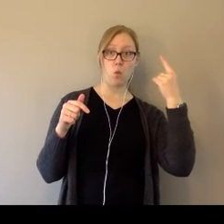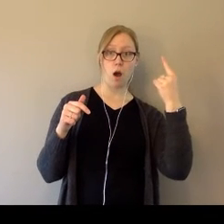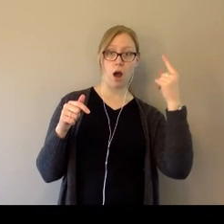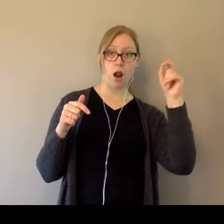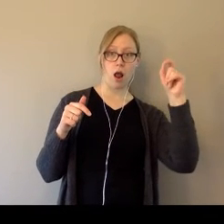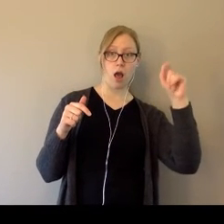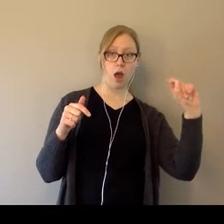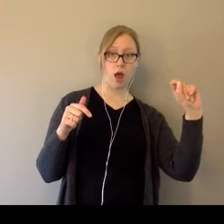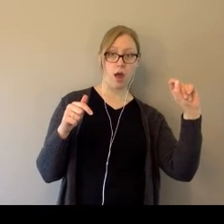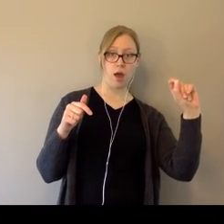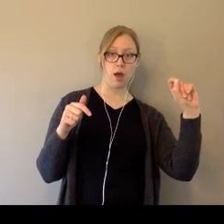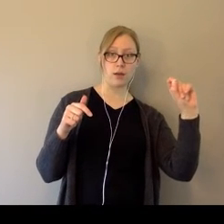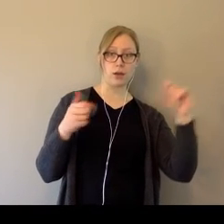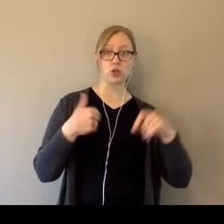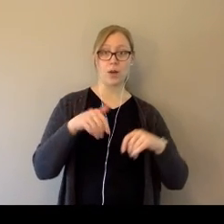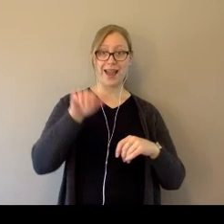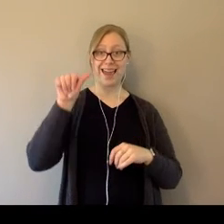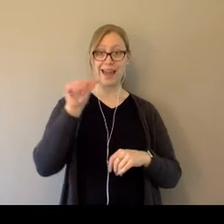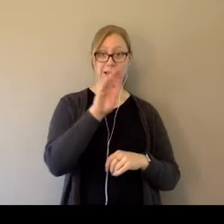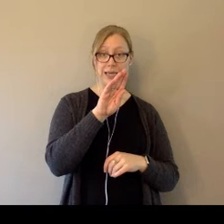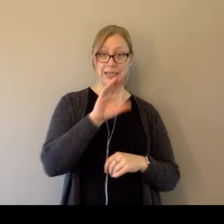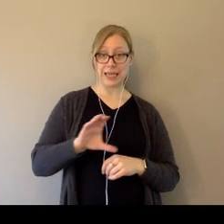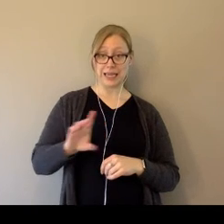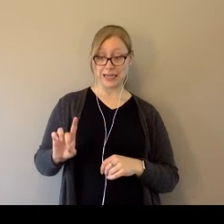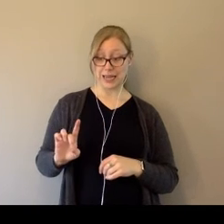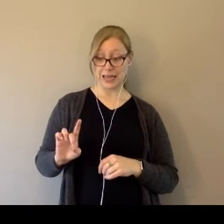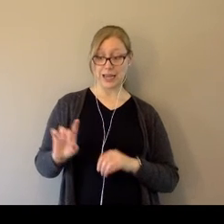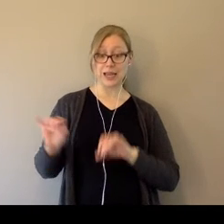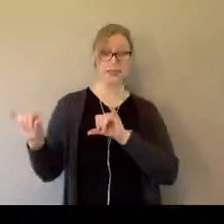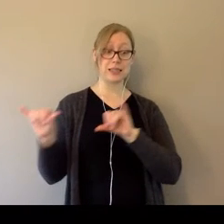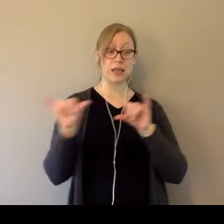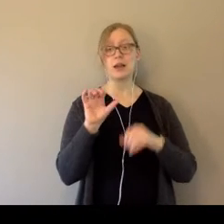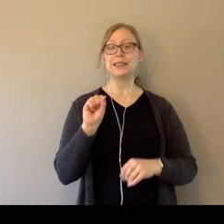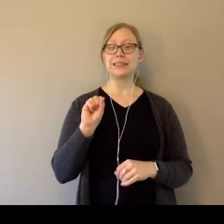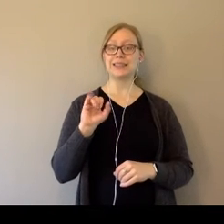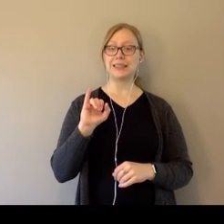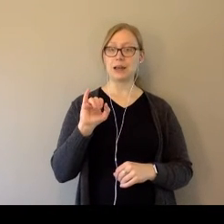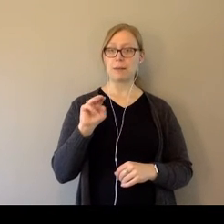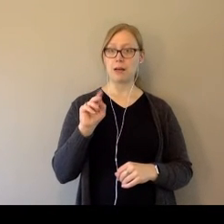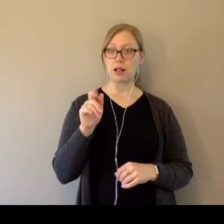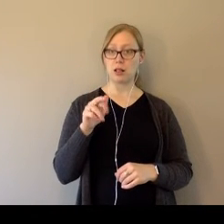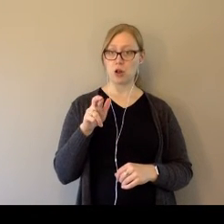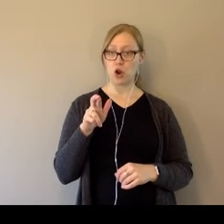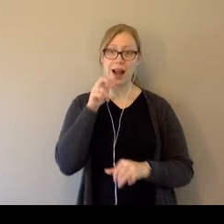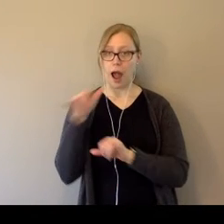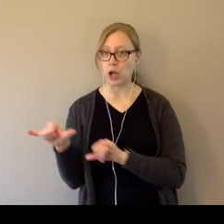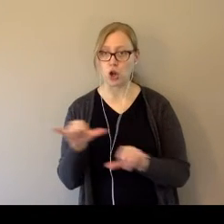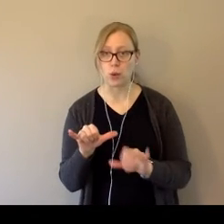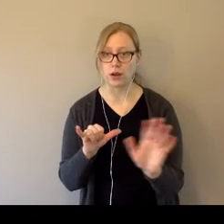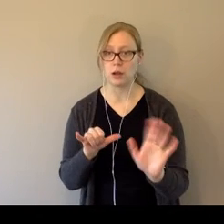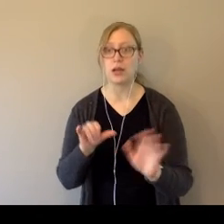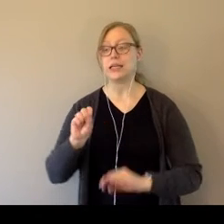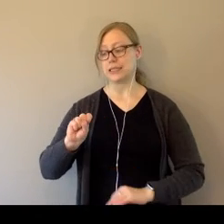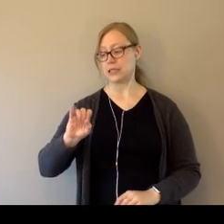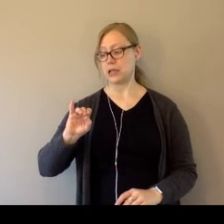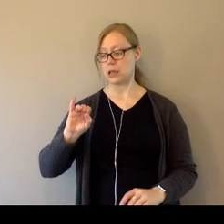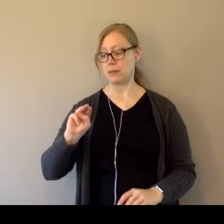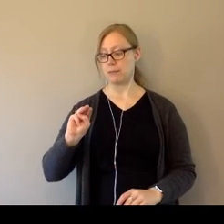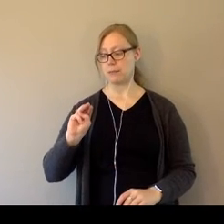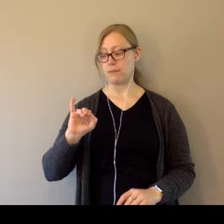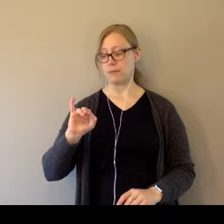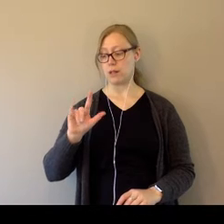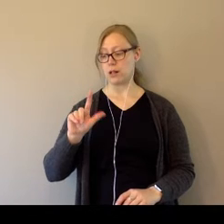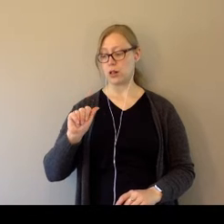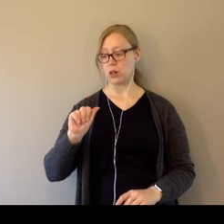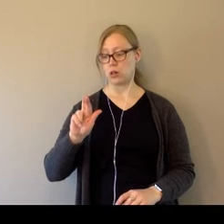B, C, D is similar, and we have the little squiggle, to E, F, G, H. Now there are other